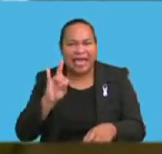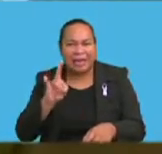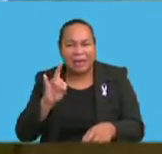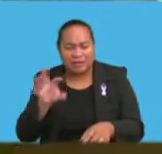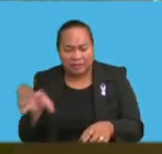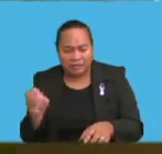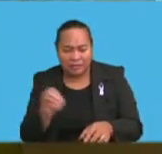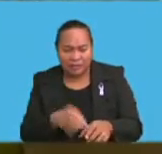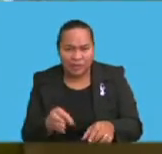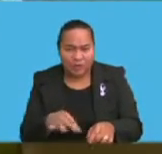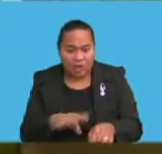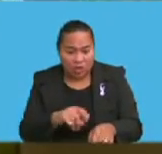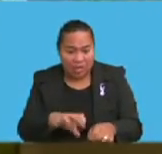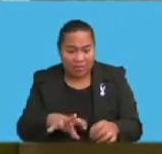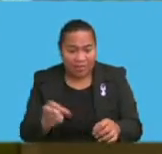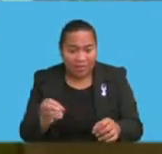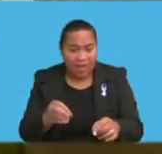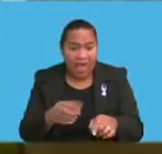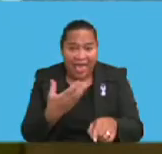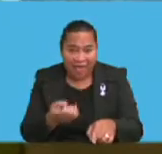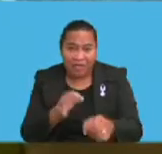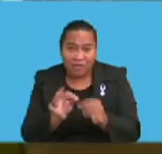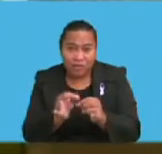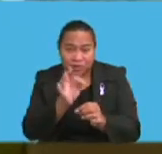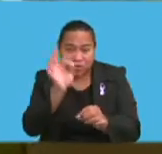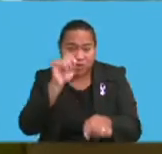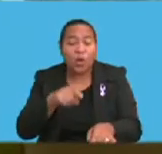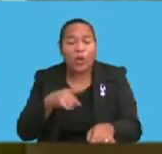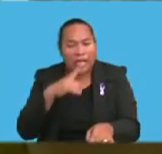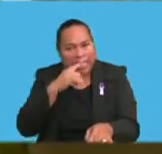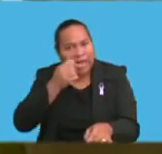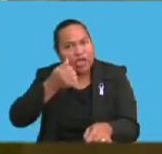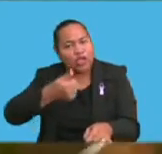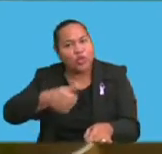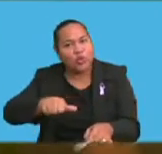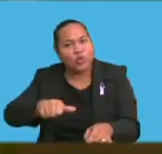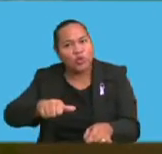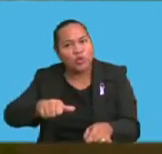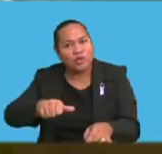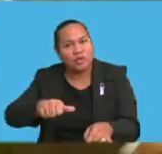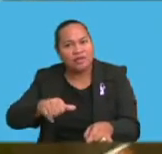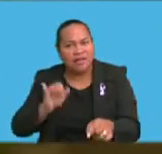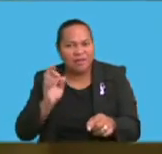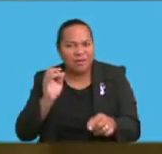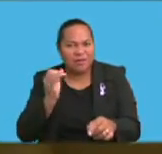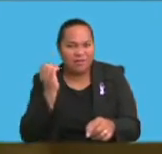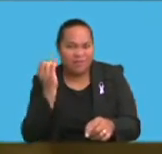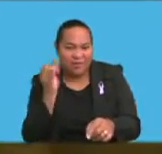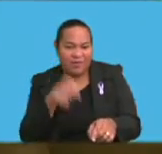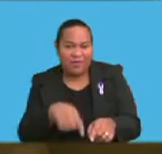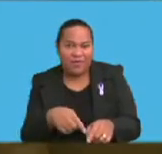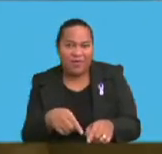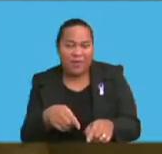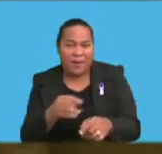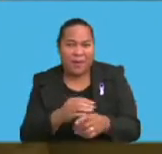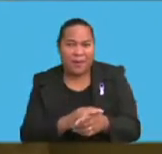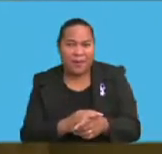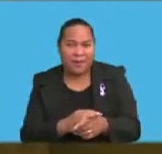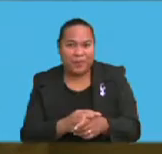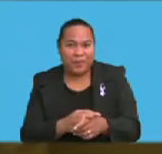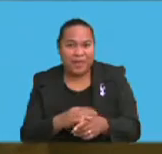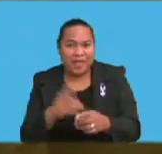the conversion of that methane so that it can be utilized is essential, and of course there are a lot of projects undertaken as